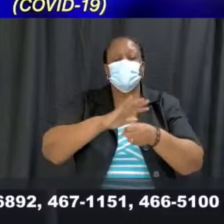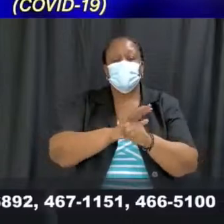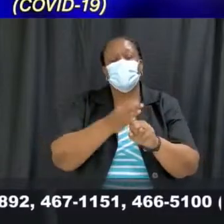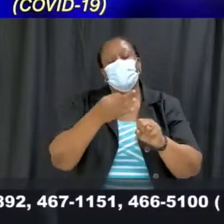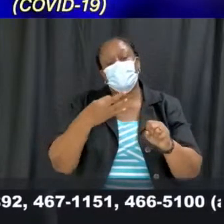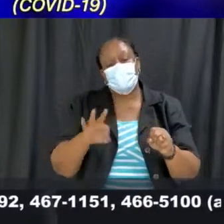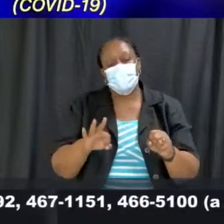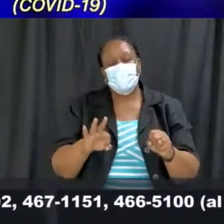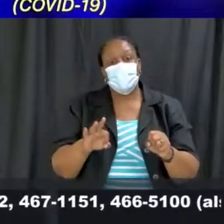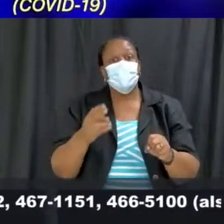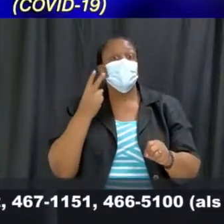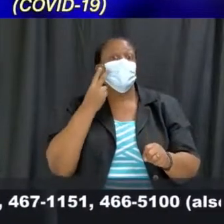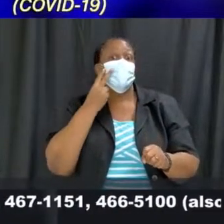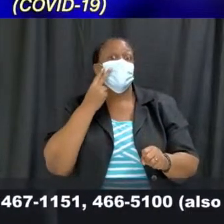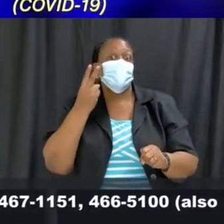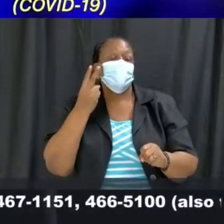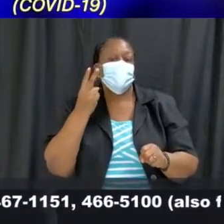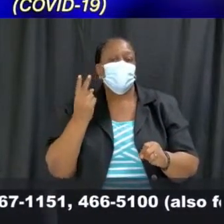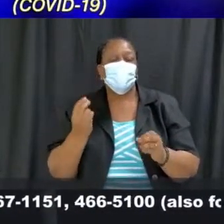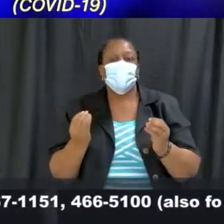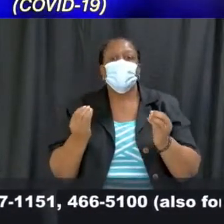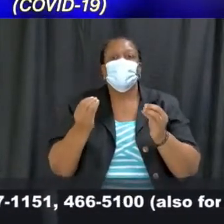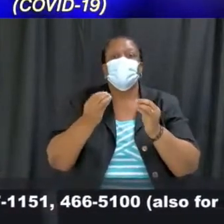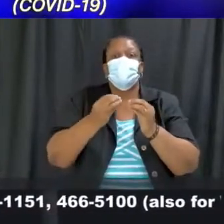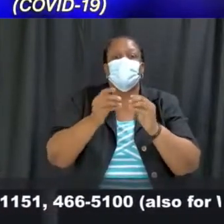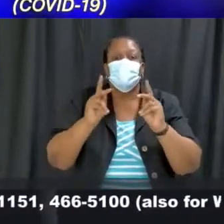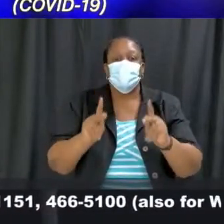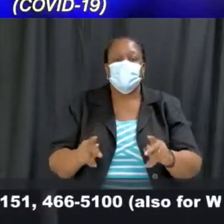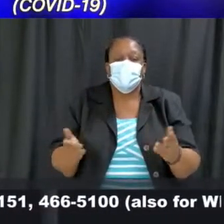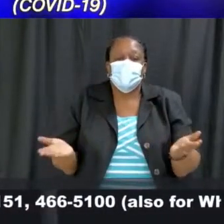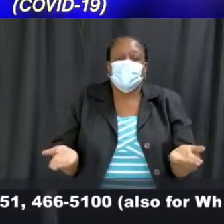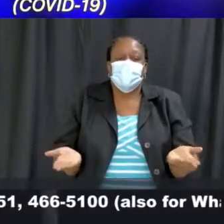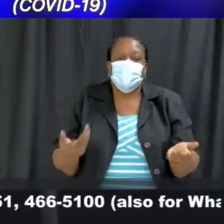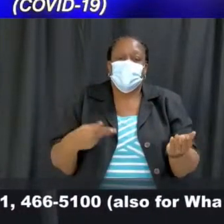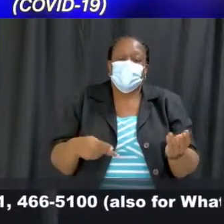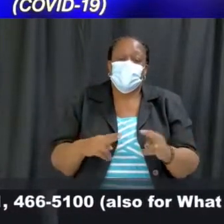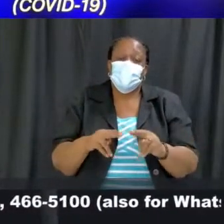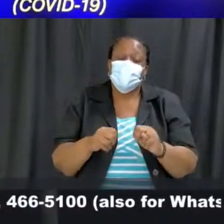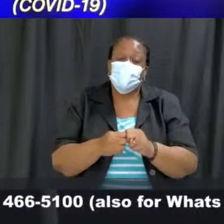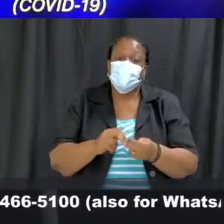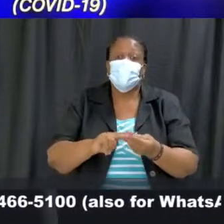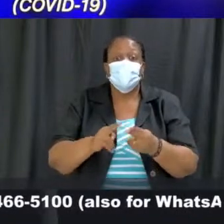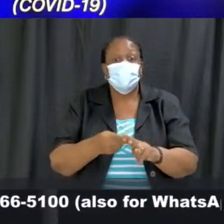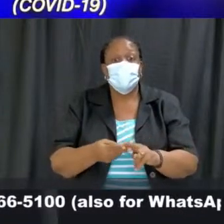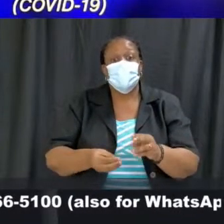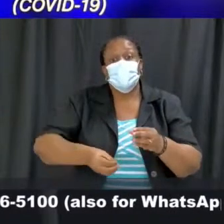seeing an upsurge here in the Federation with the numbers.